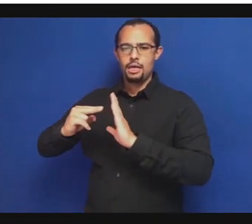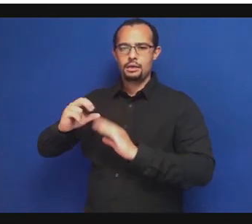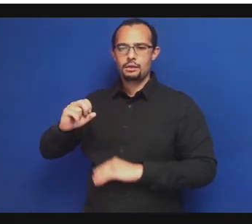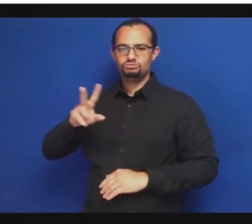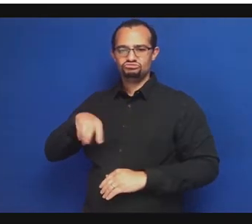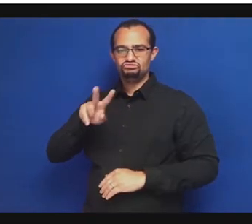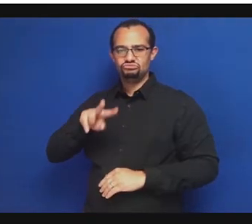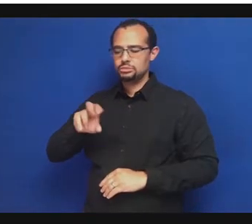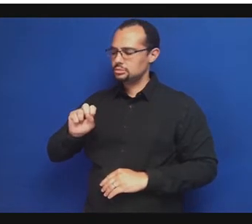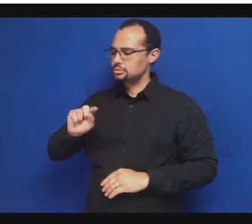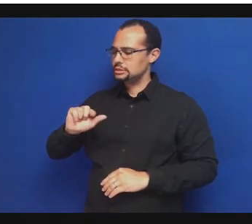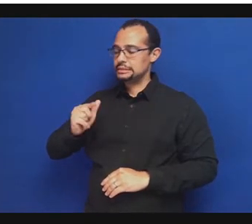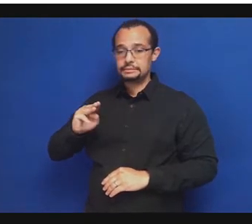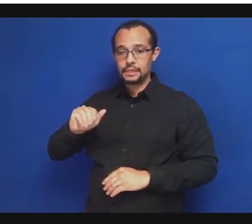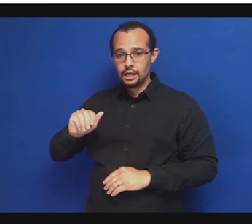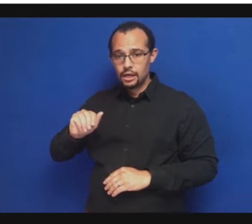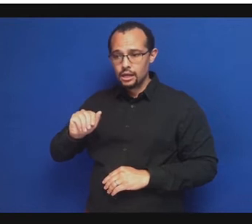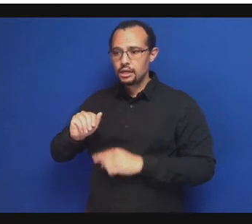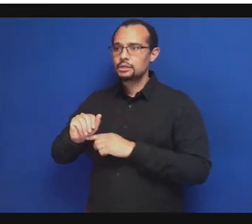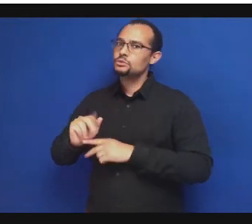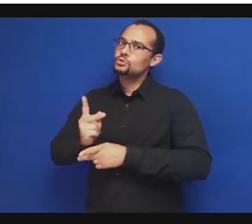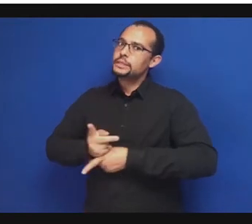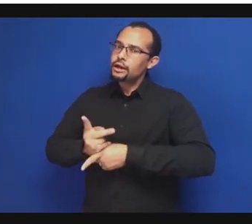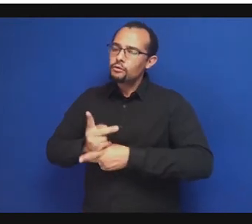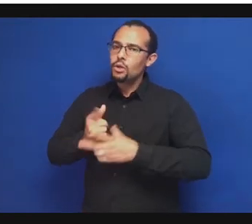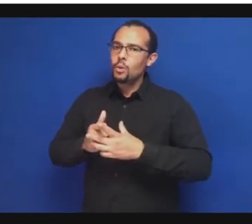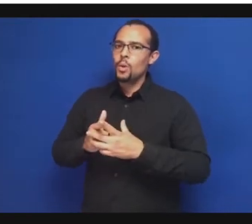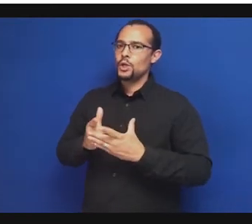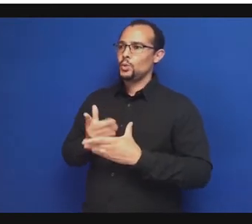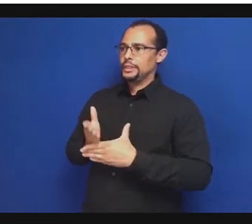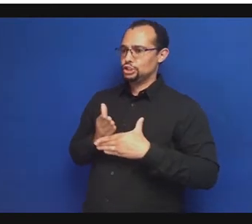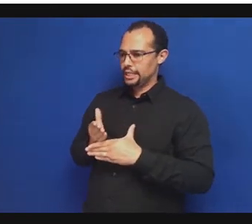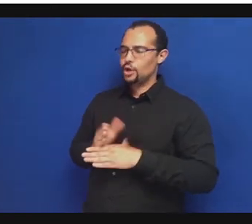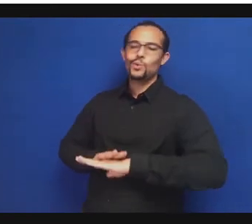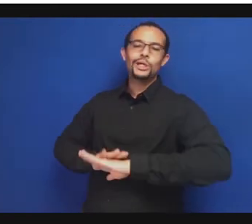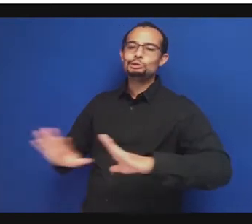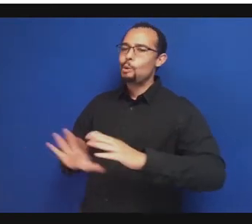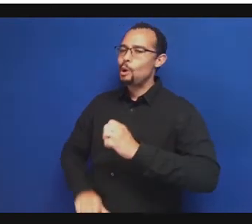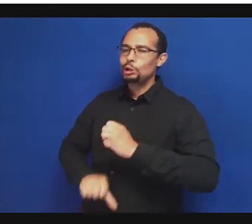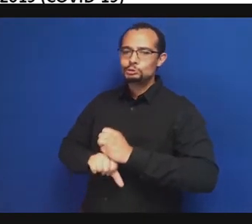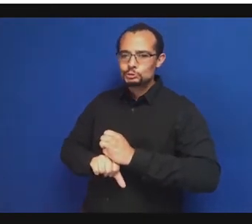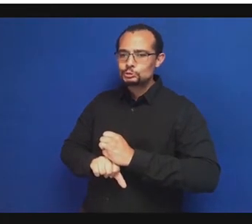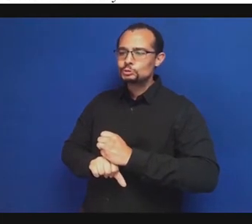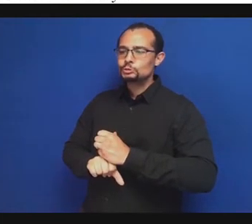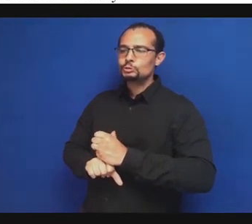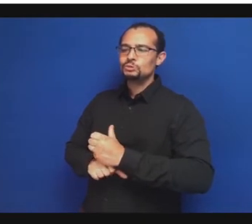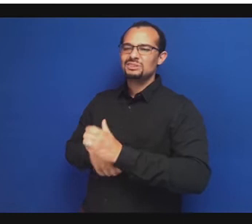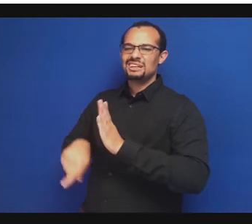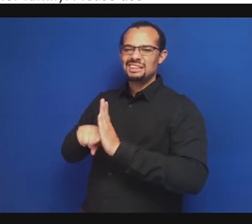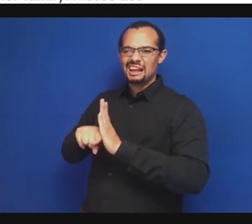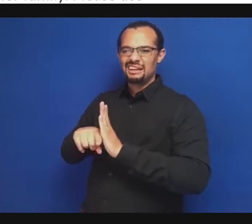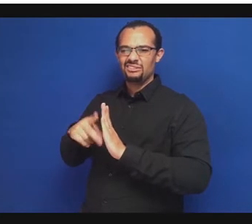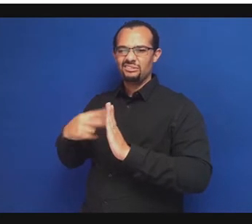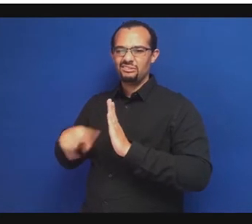your children are seeing and teens are seeing on Twitter, Instagram, and all those social media platforms as